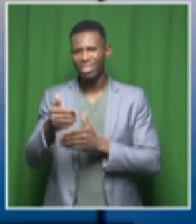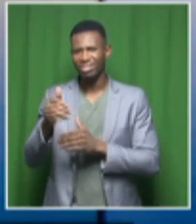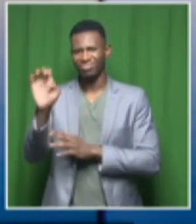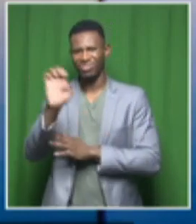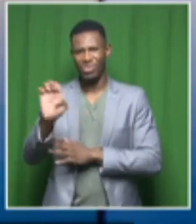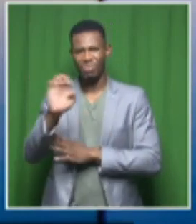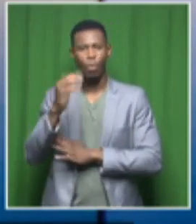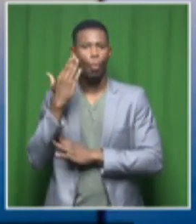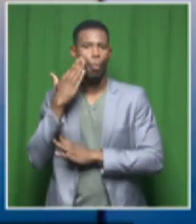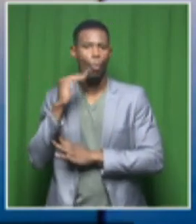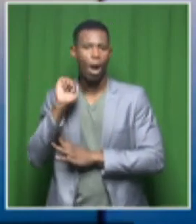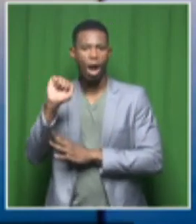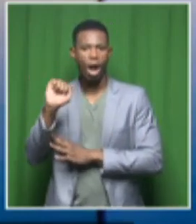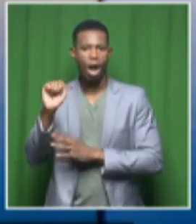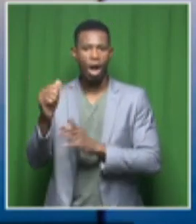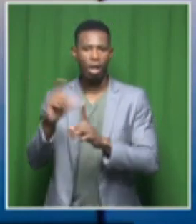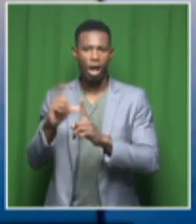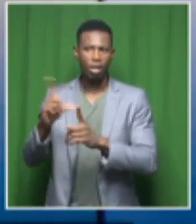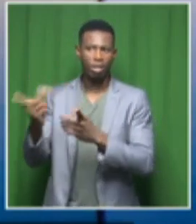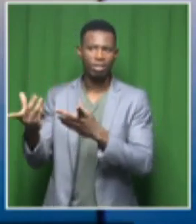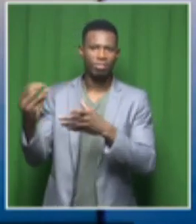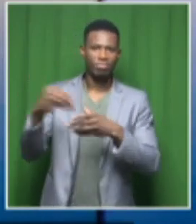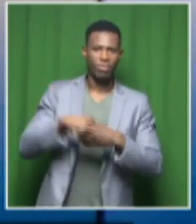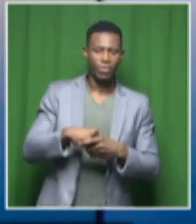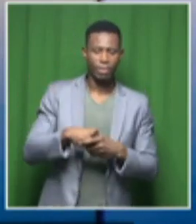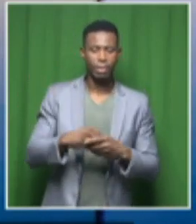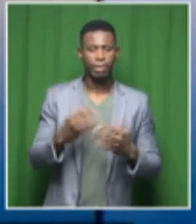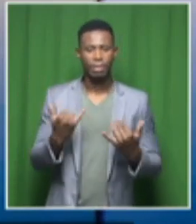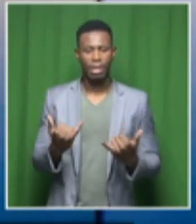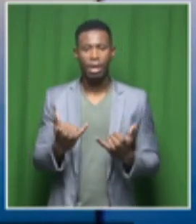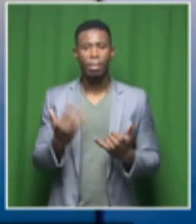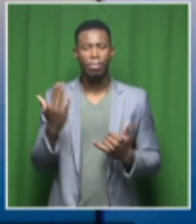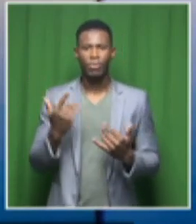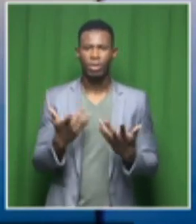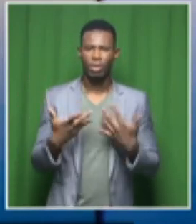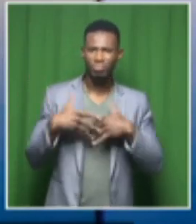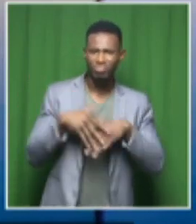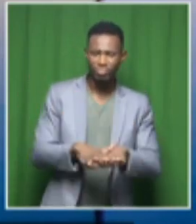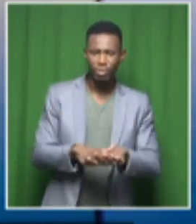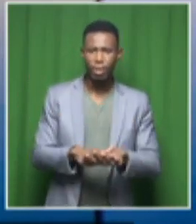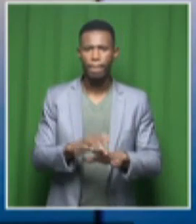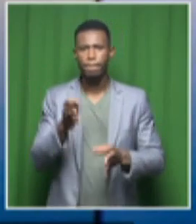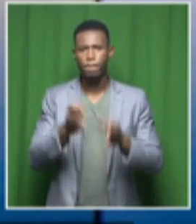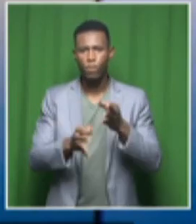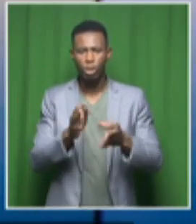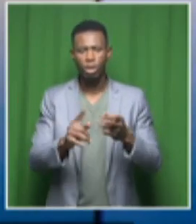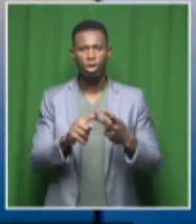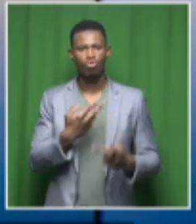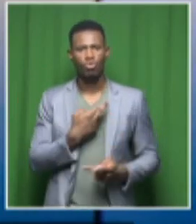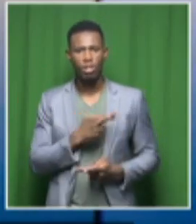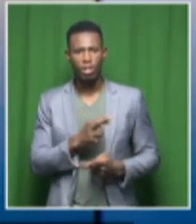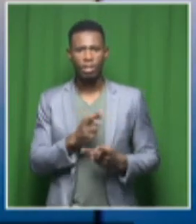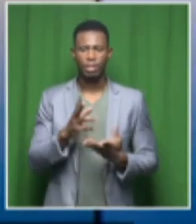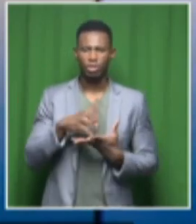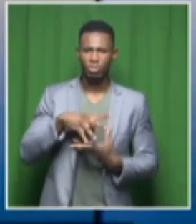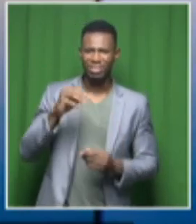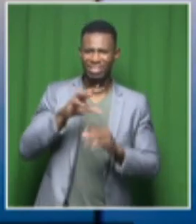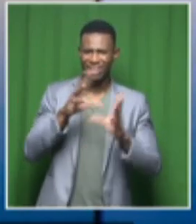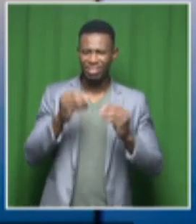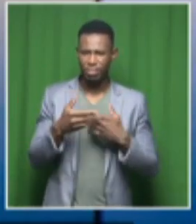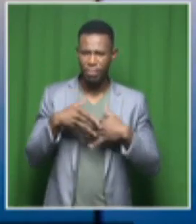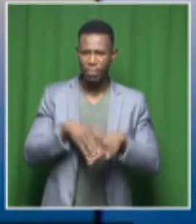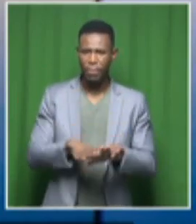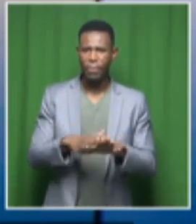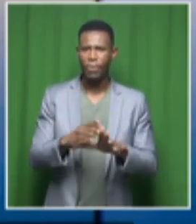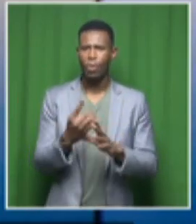was, like you had rightly said earlier, it fused politics, religion, spirituality, and everything in one. And this